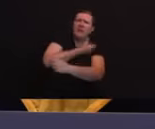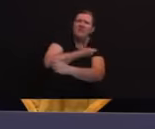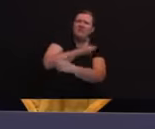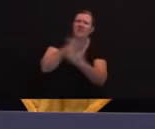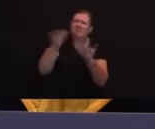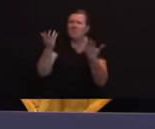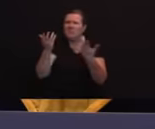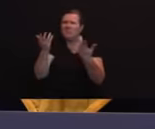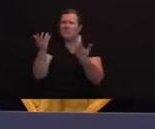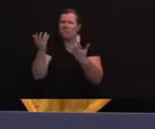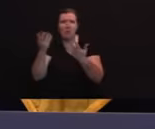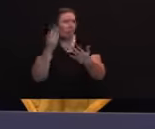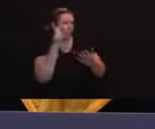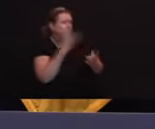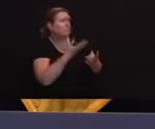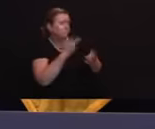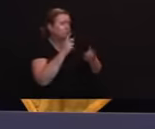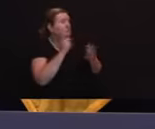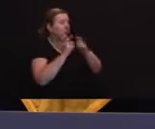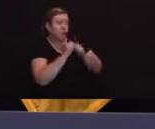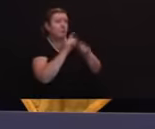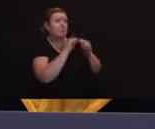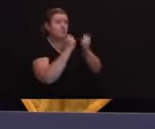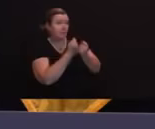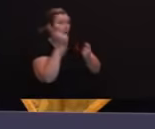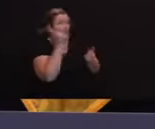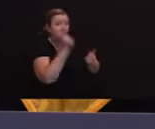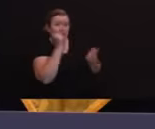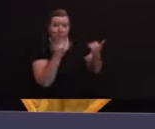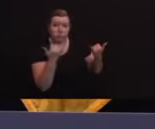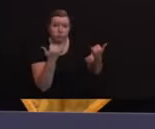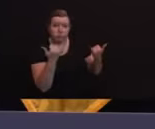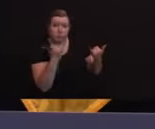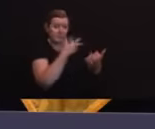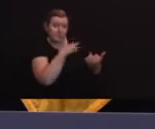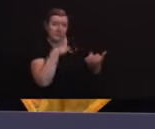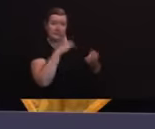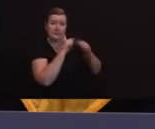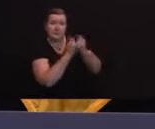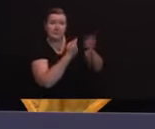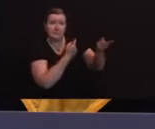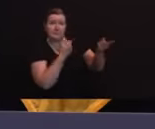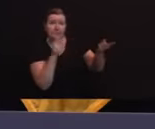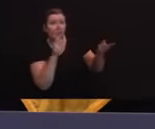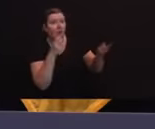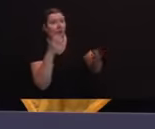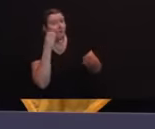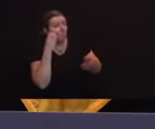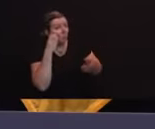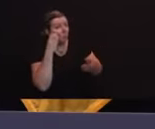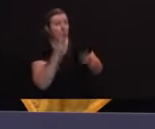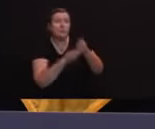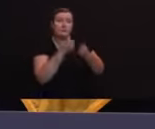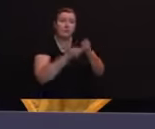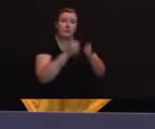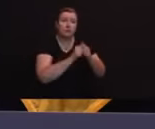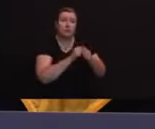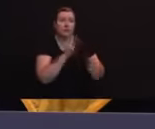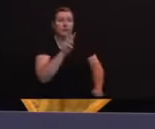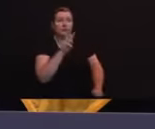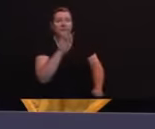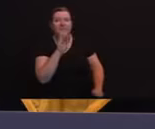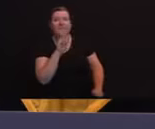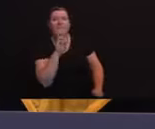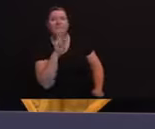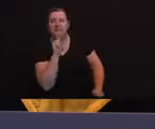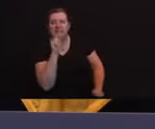day. As I mentioned, I was on with Vivek, not just on the phone, but then a lot of healthy texting after it, back and forth. What do you think of this? What